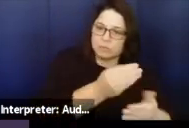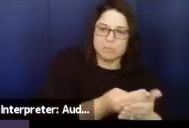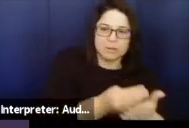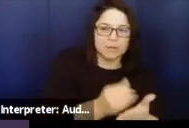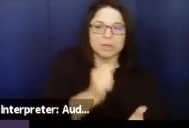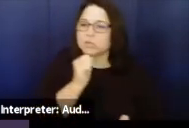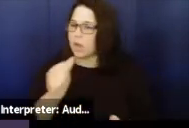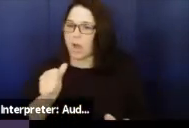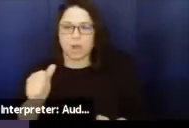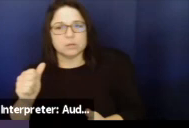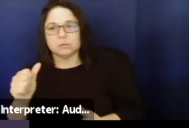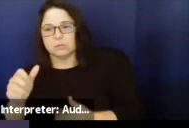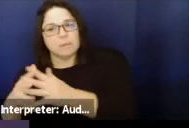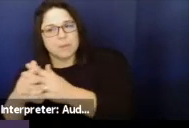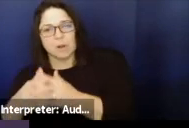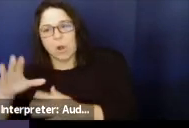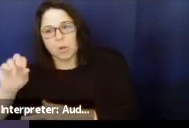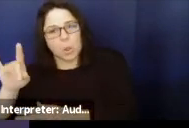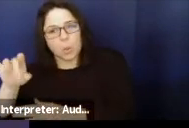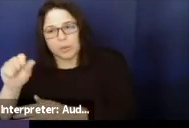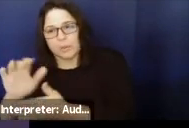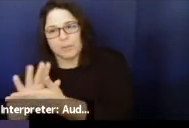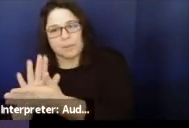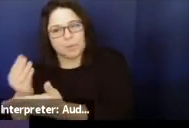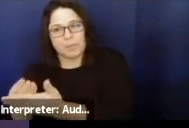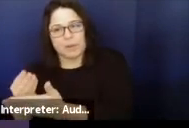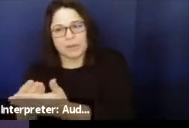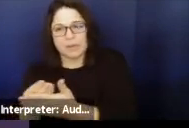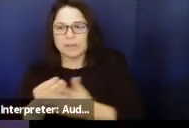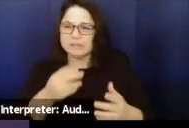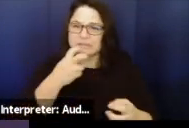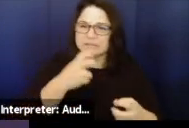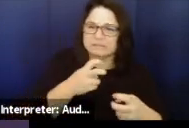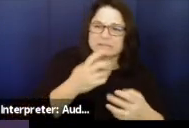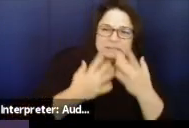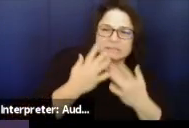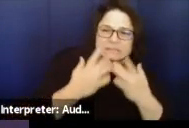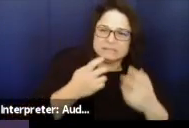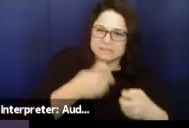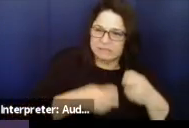of colonial paper money, which was much more difficult to come by.